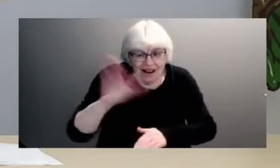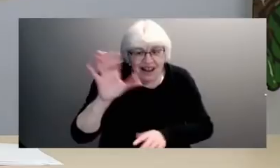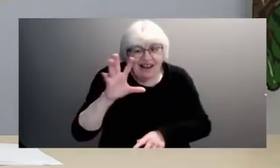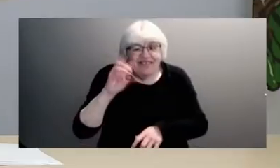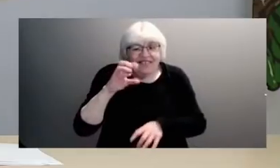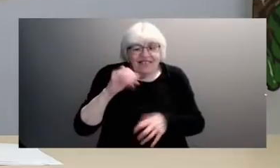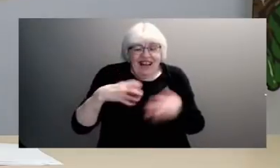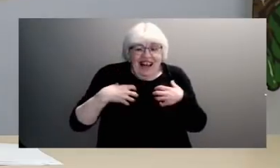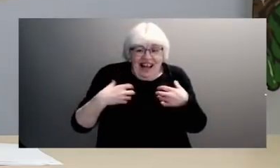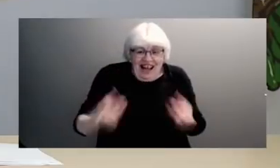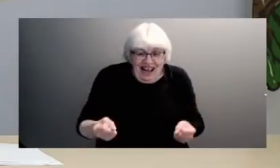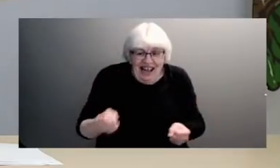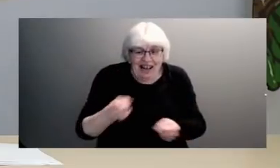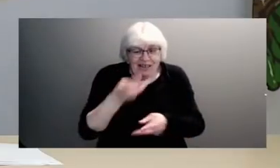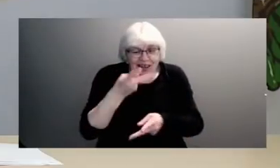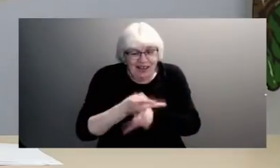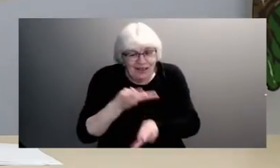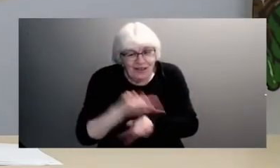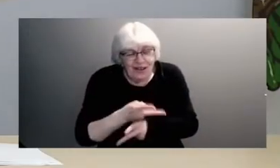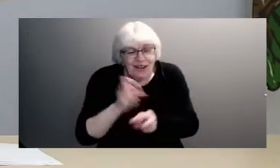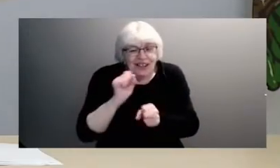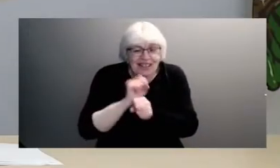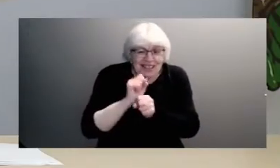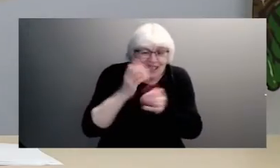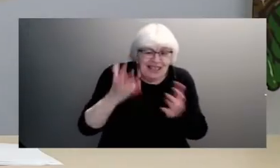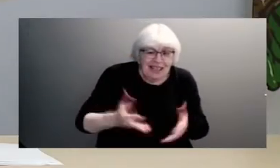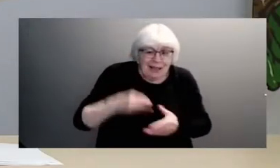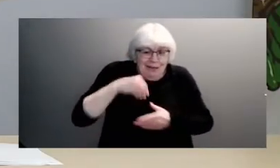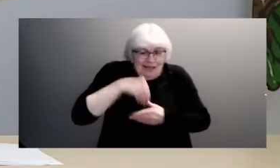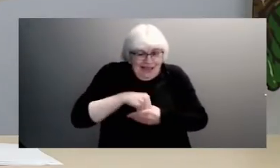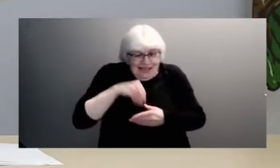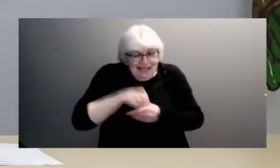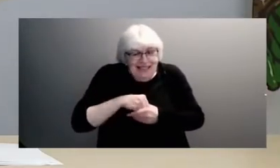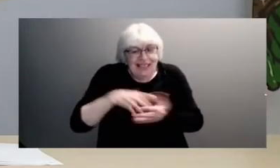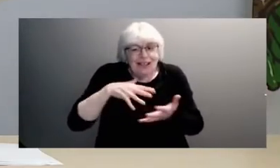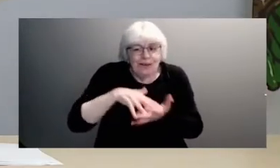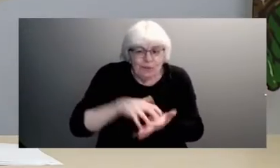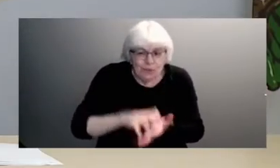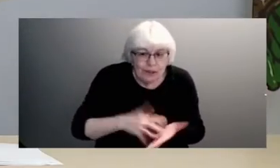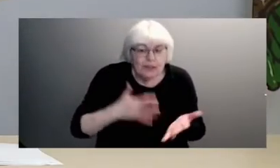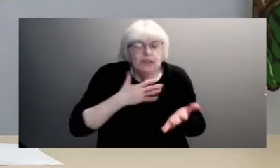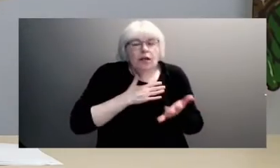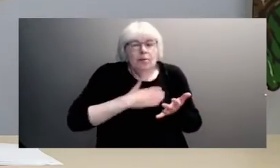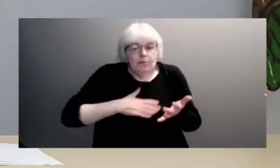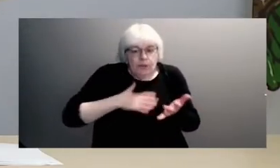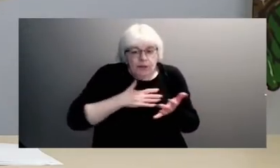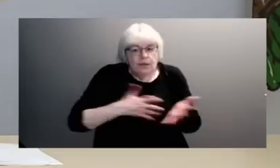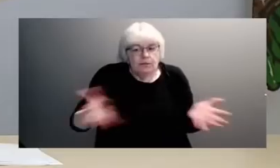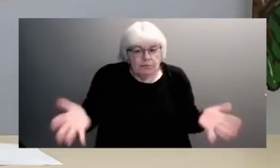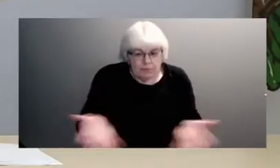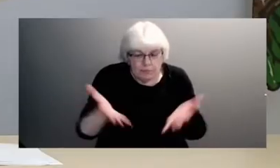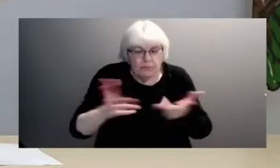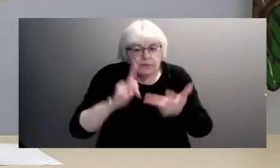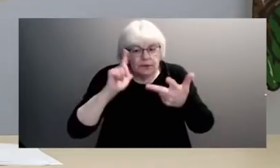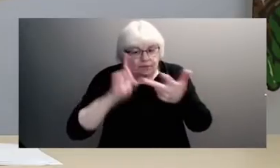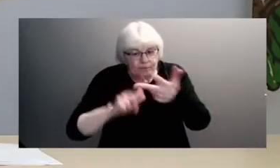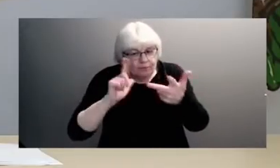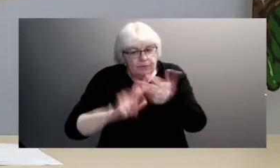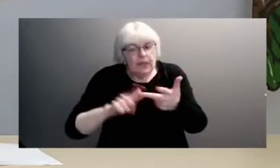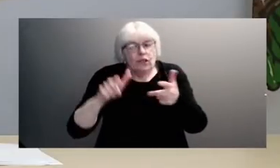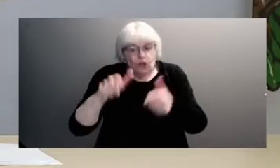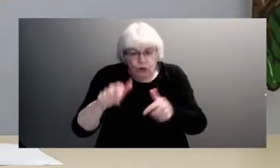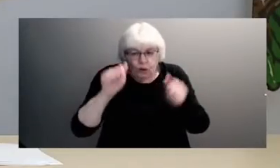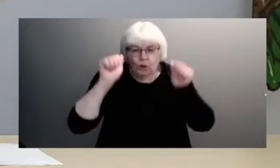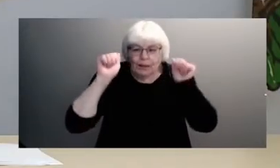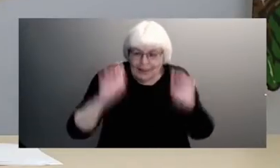are eligible for a booster 6 months after your 2nd dose. And you can book an appointment online, as I mentioned, and you can do your booking